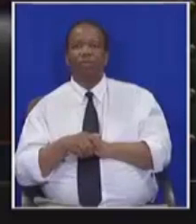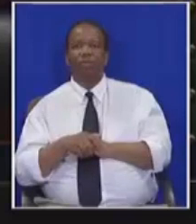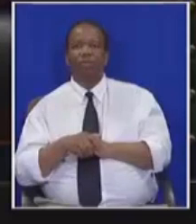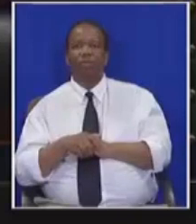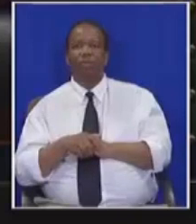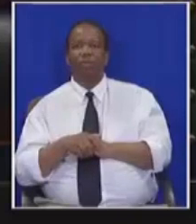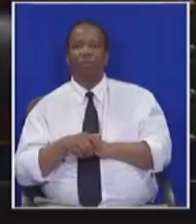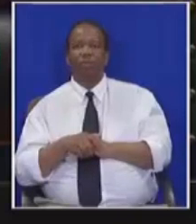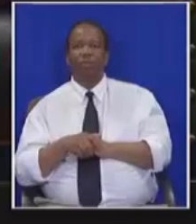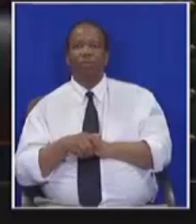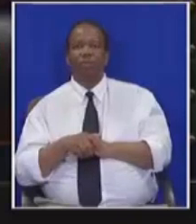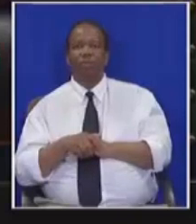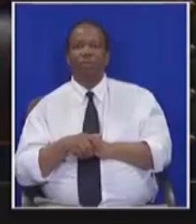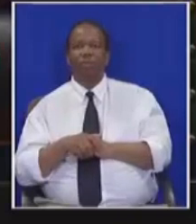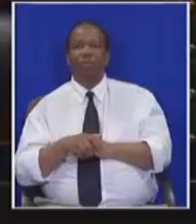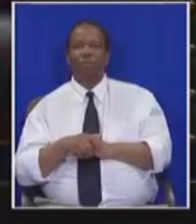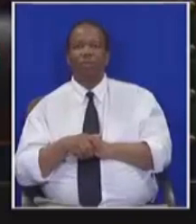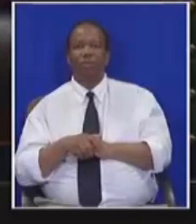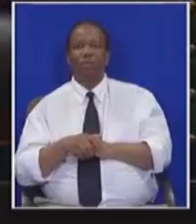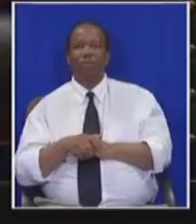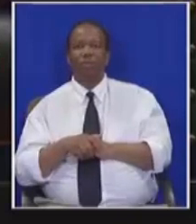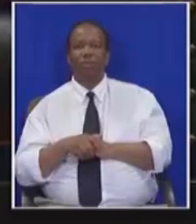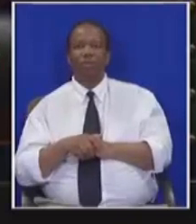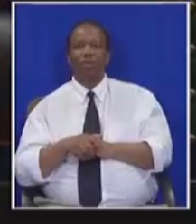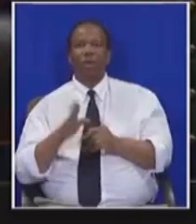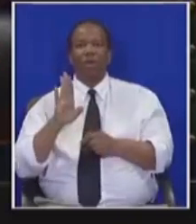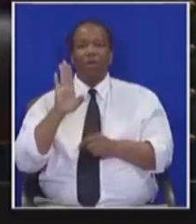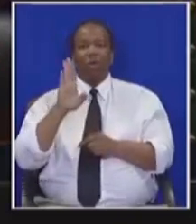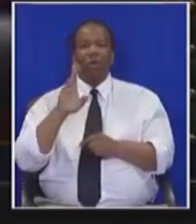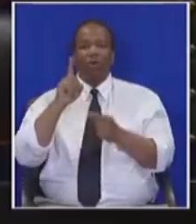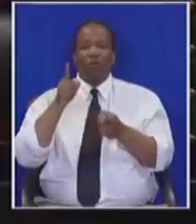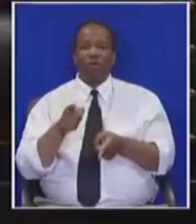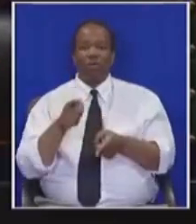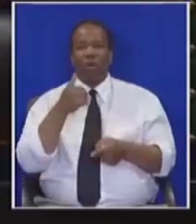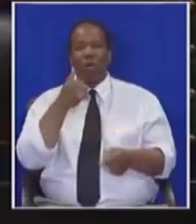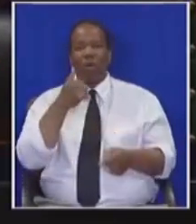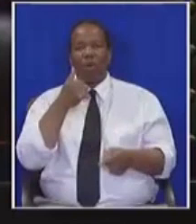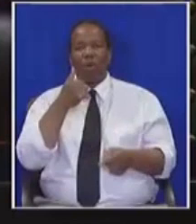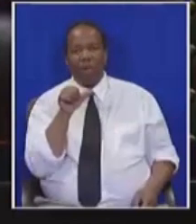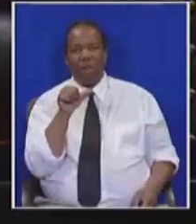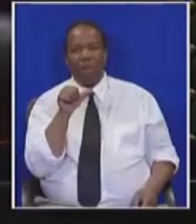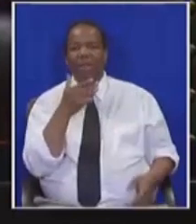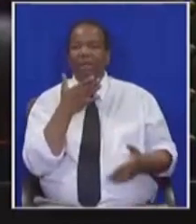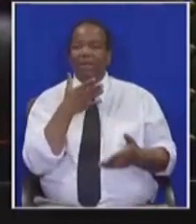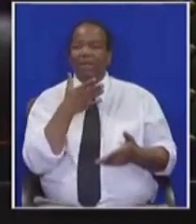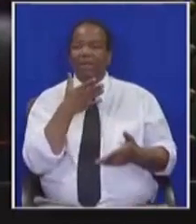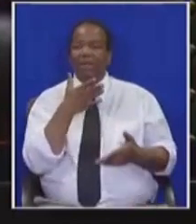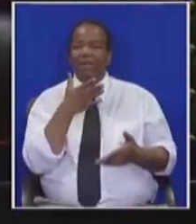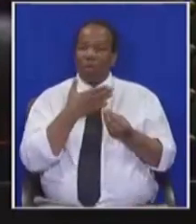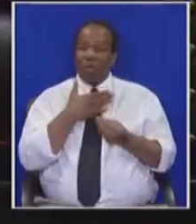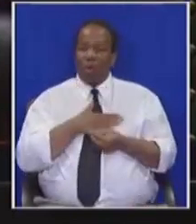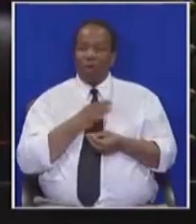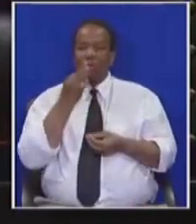corrected based on that point of order. That when there is something she wants to say of